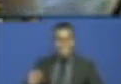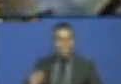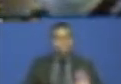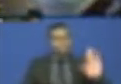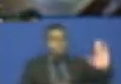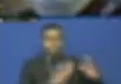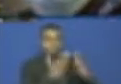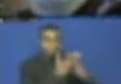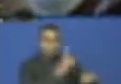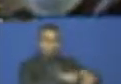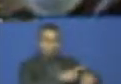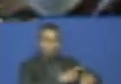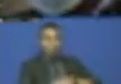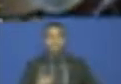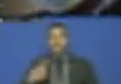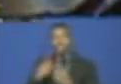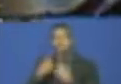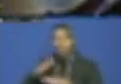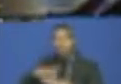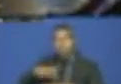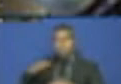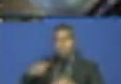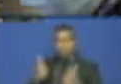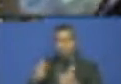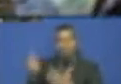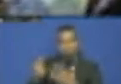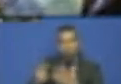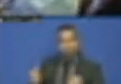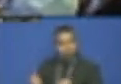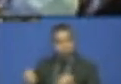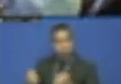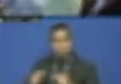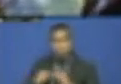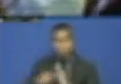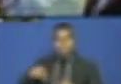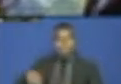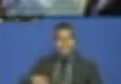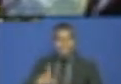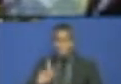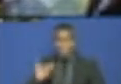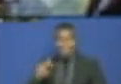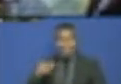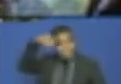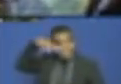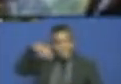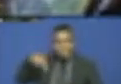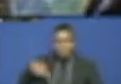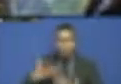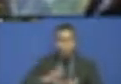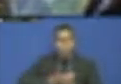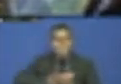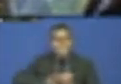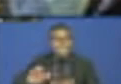in Rwanda people, they have a national cleaning campaign. Why can't we own such a best practice and do that in our respective countries?